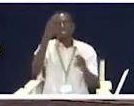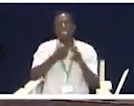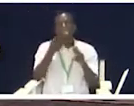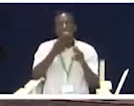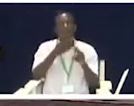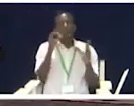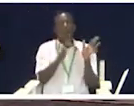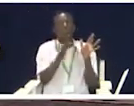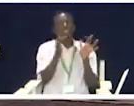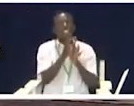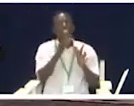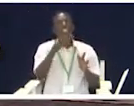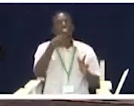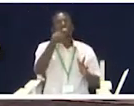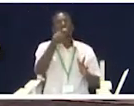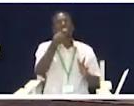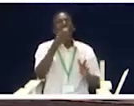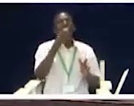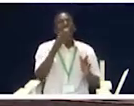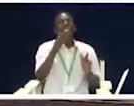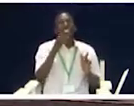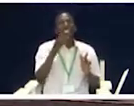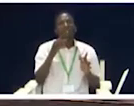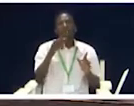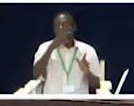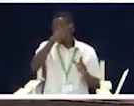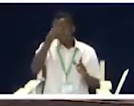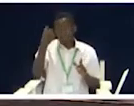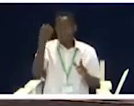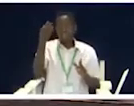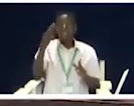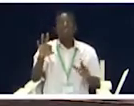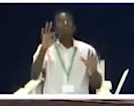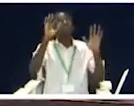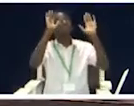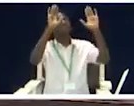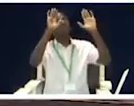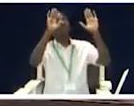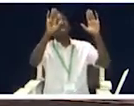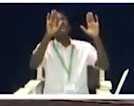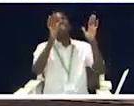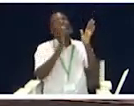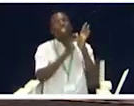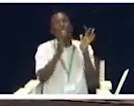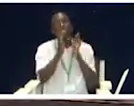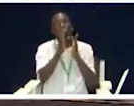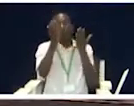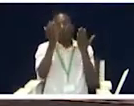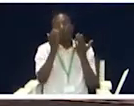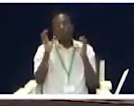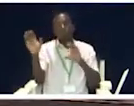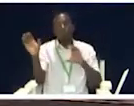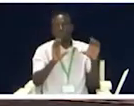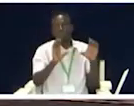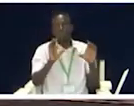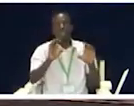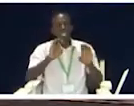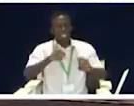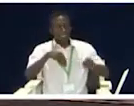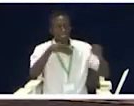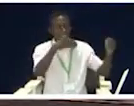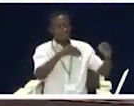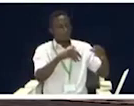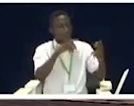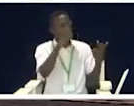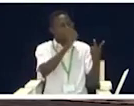son, as we all know, is Jesus. But because of the wonders that God wanted to do to Jesus, he had to give him another name.